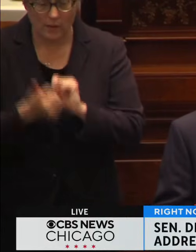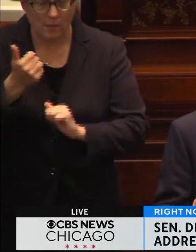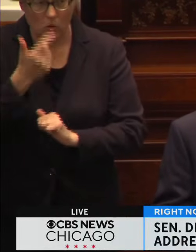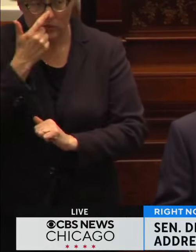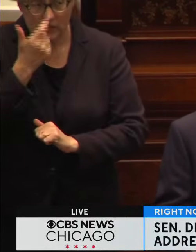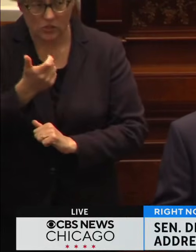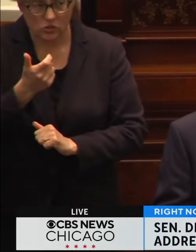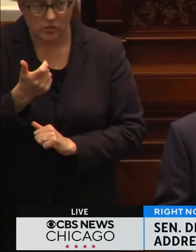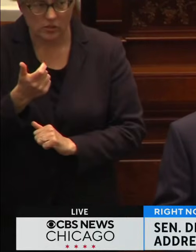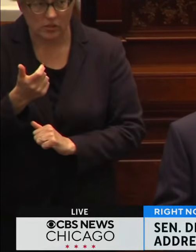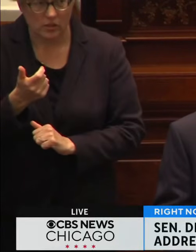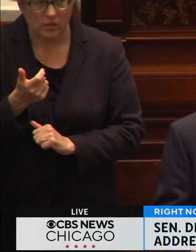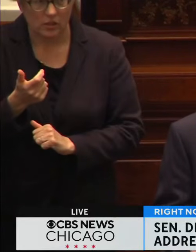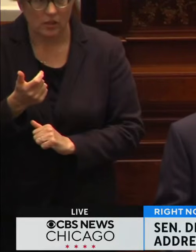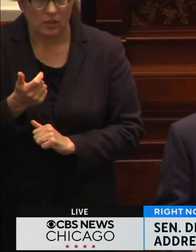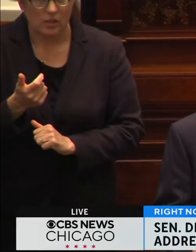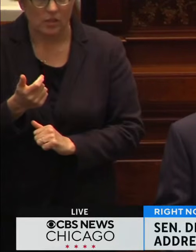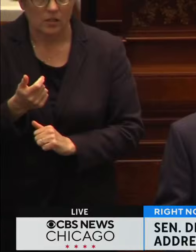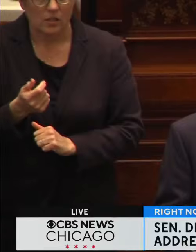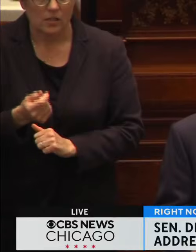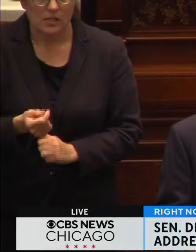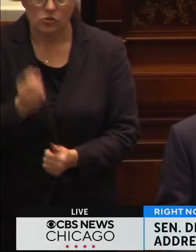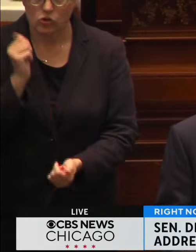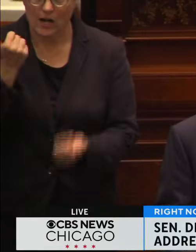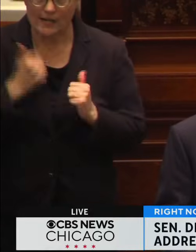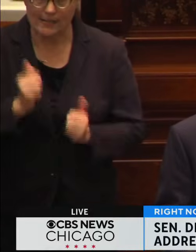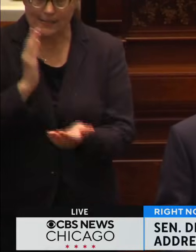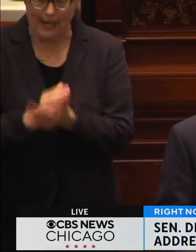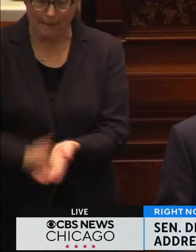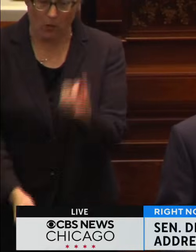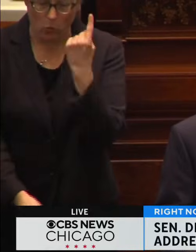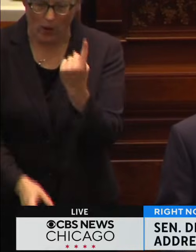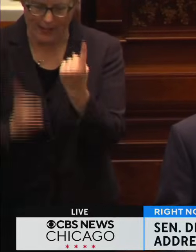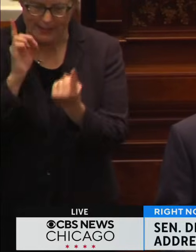stop one damn fish from getting in Lake Michigan.